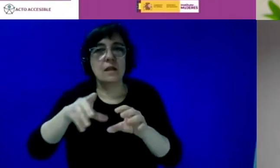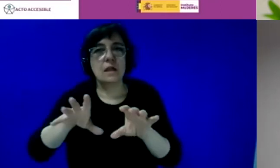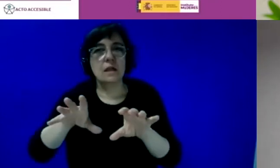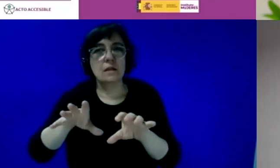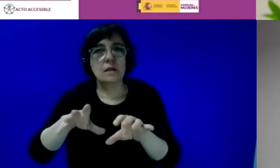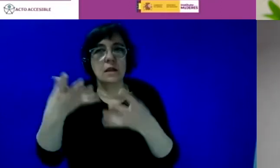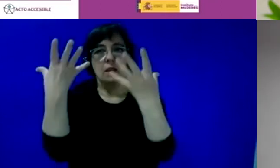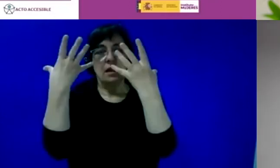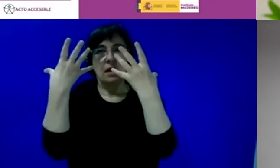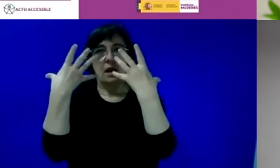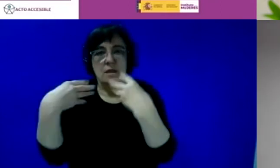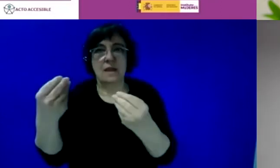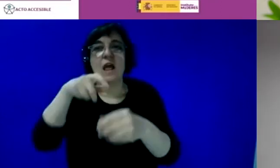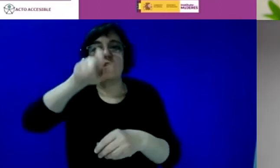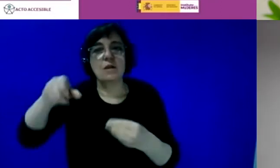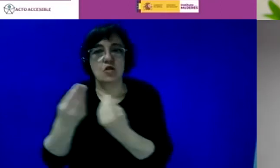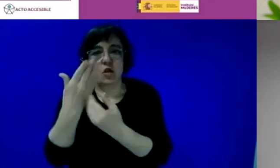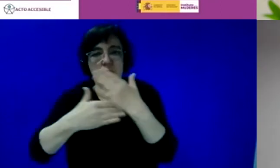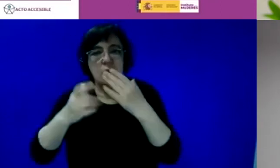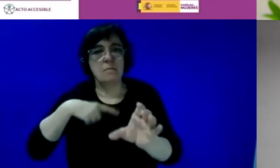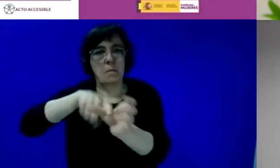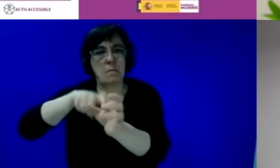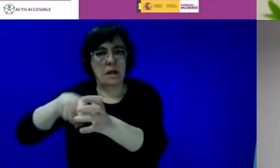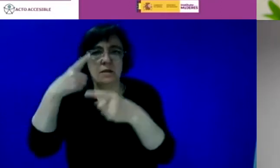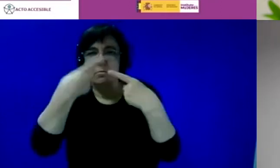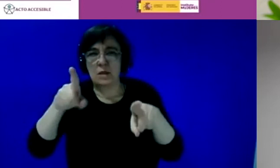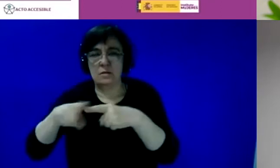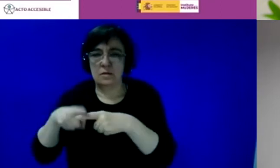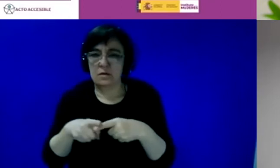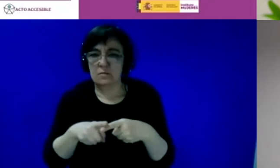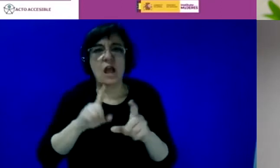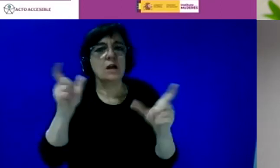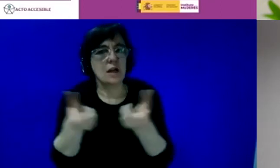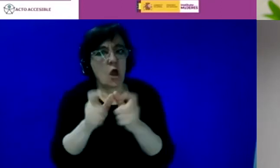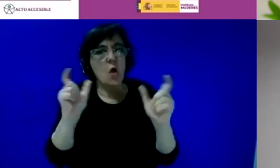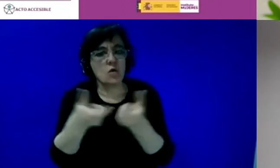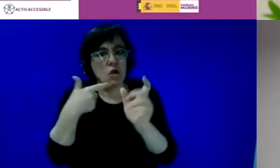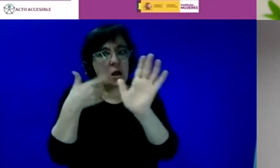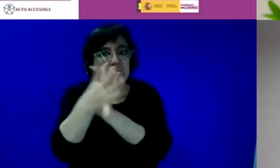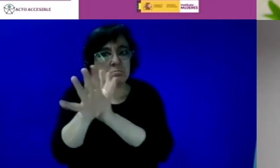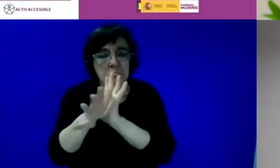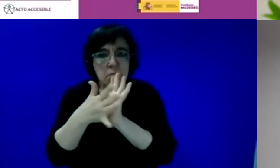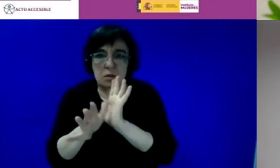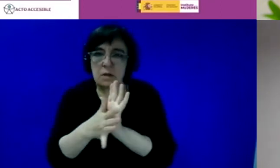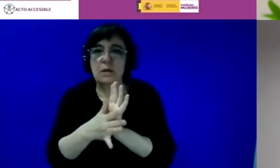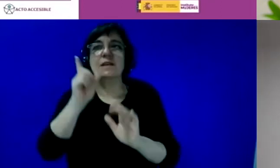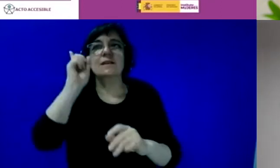have taken part in different meetings that we've been asked to try to explain, but we've also been